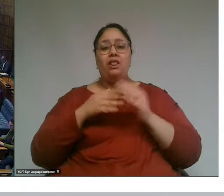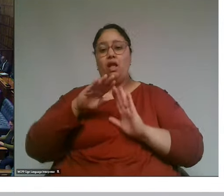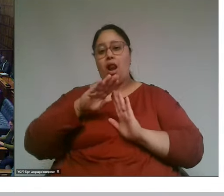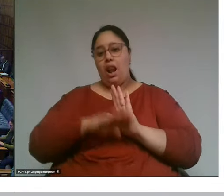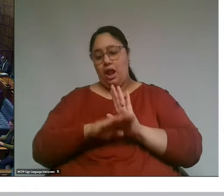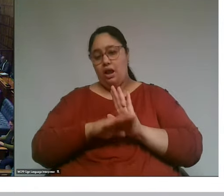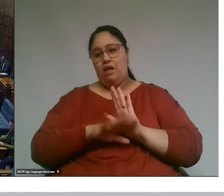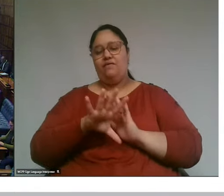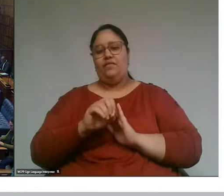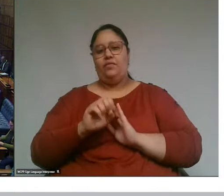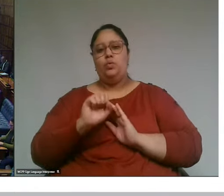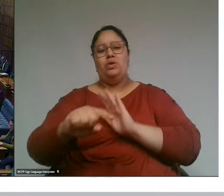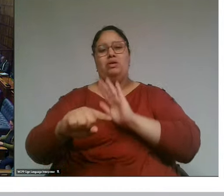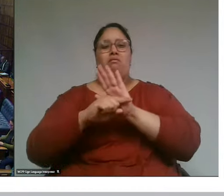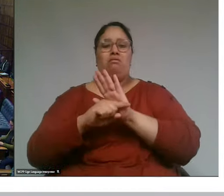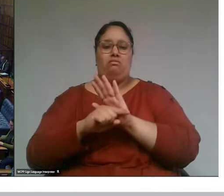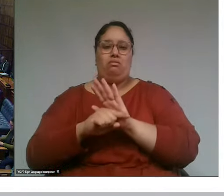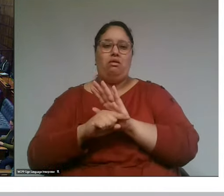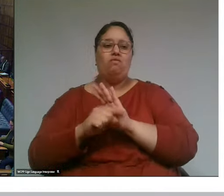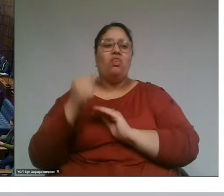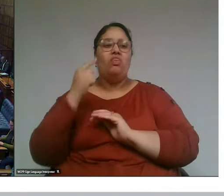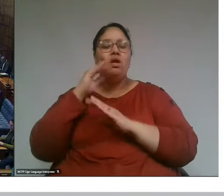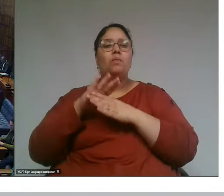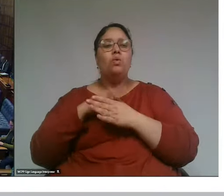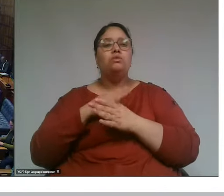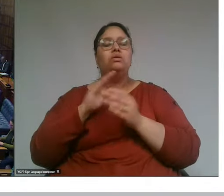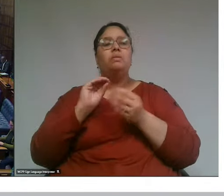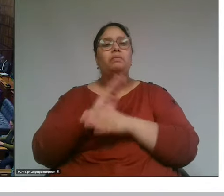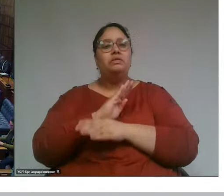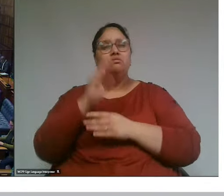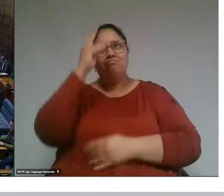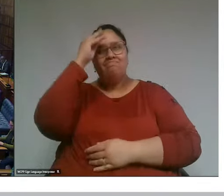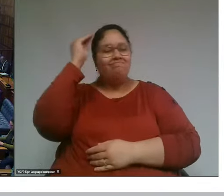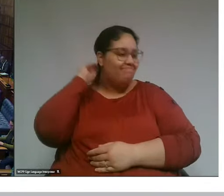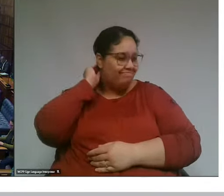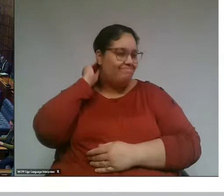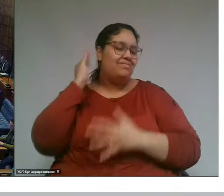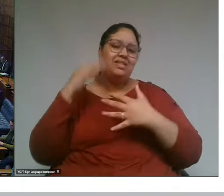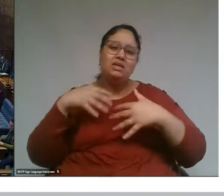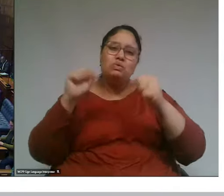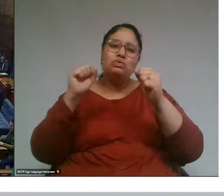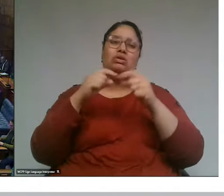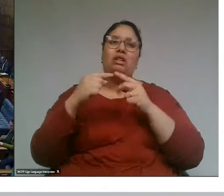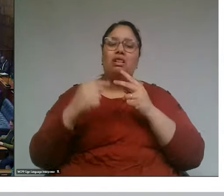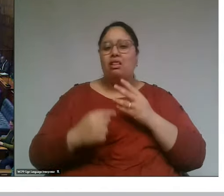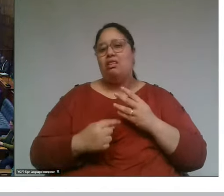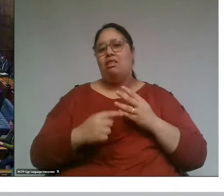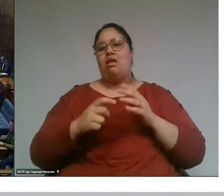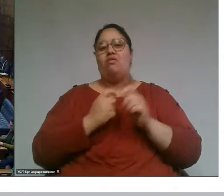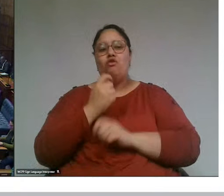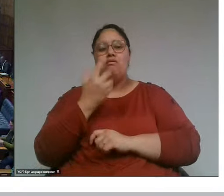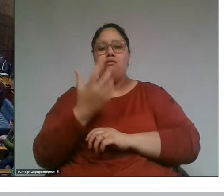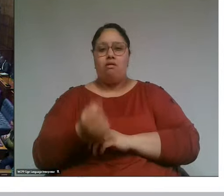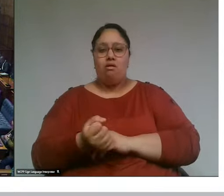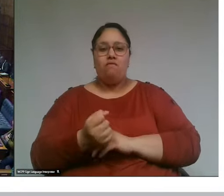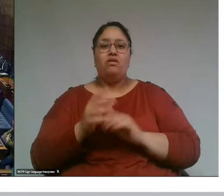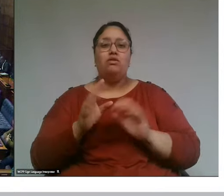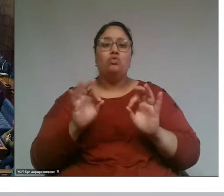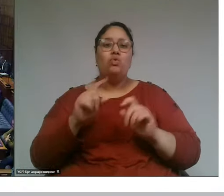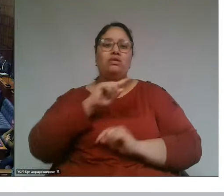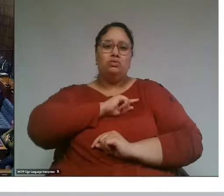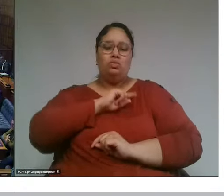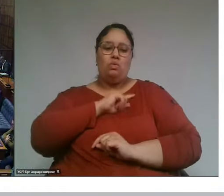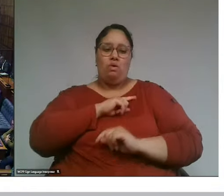is considered to be negative and I think because businesses are mindful of the load shedding and the threat of the load shedding and so that is why the